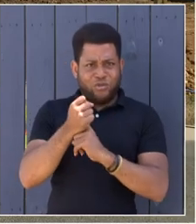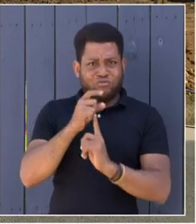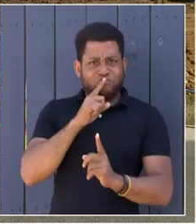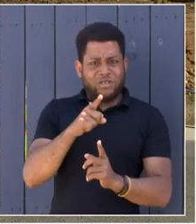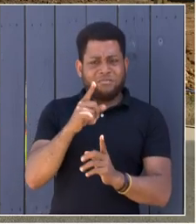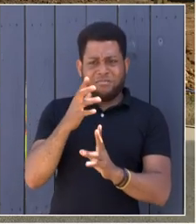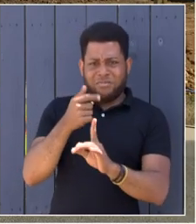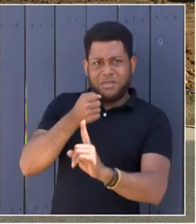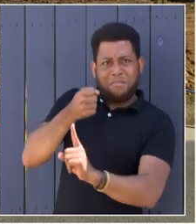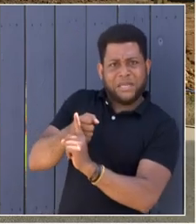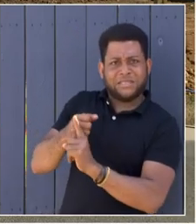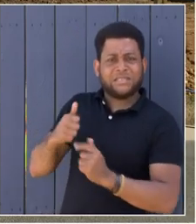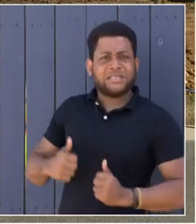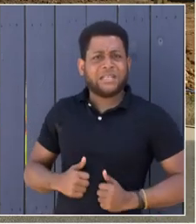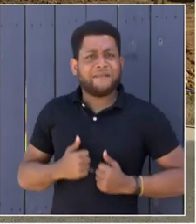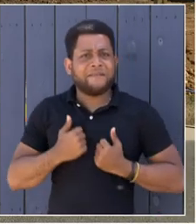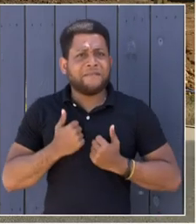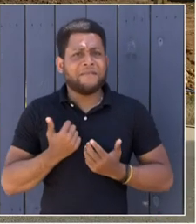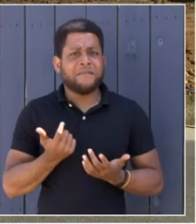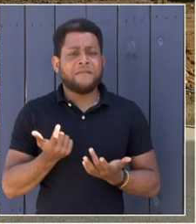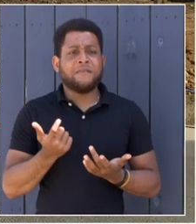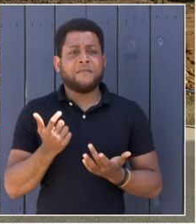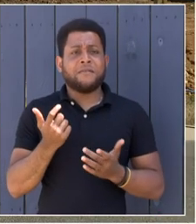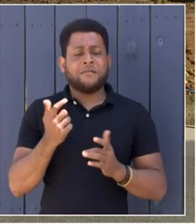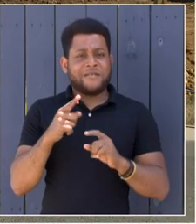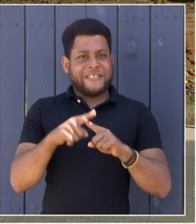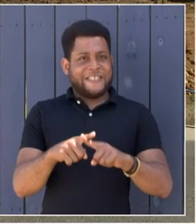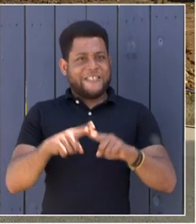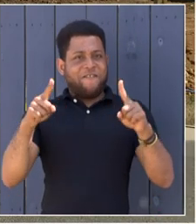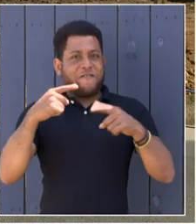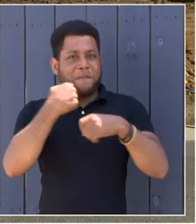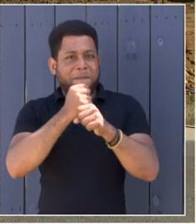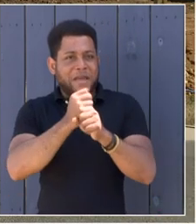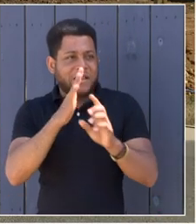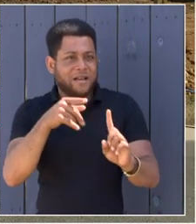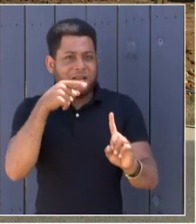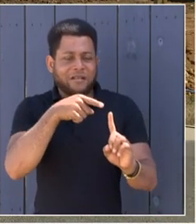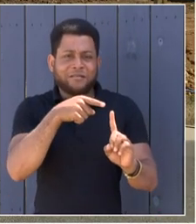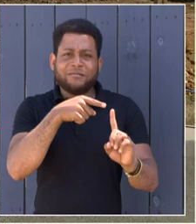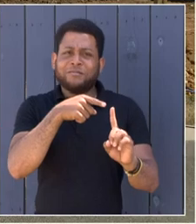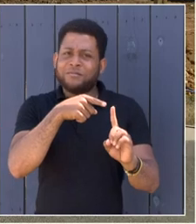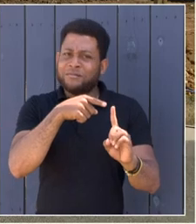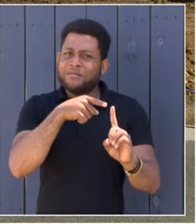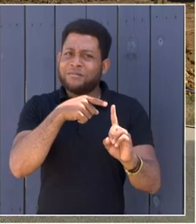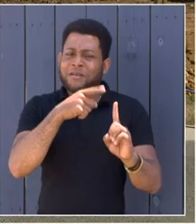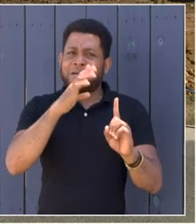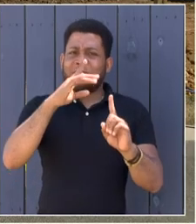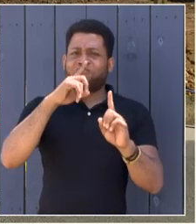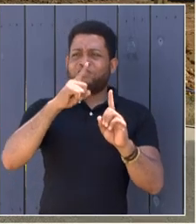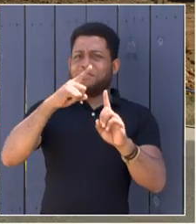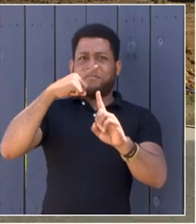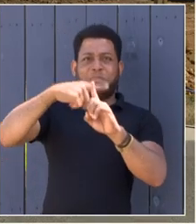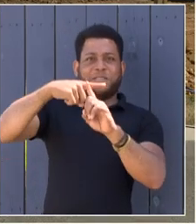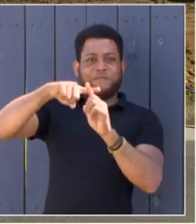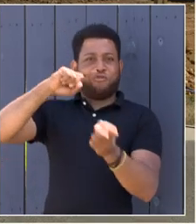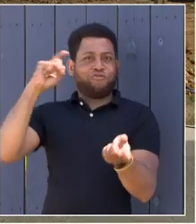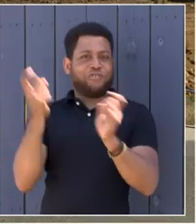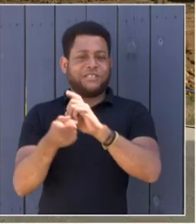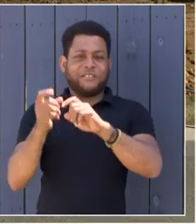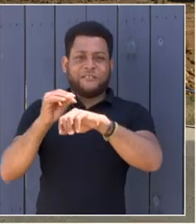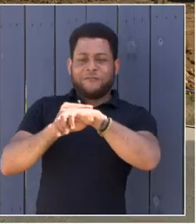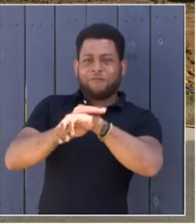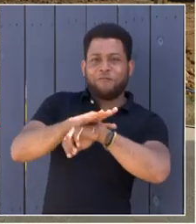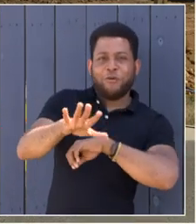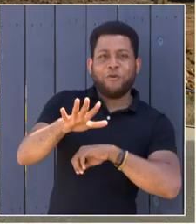of others, a difference maker refers to someone who brings about positive change or influences a situation